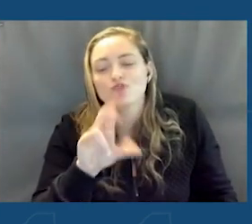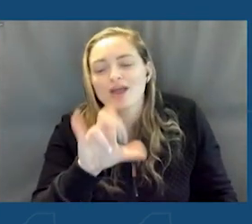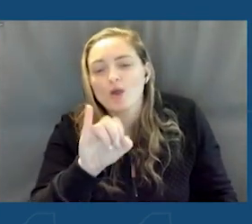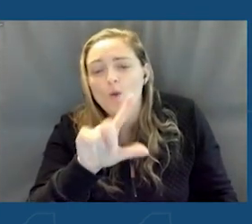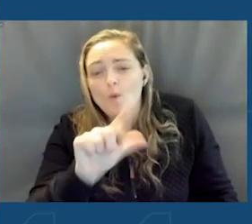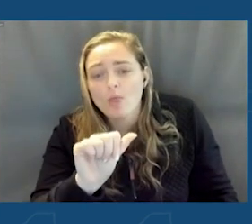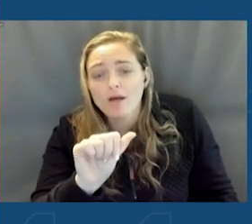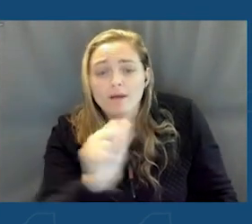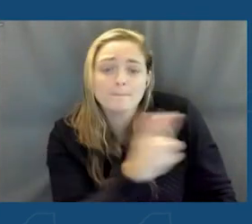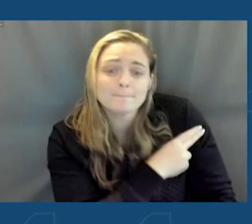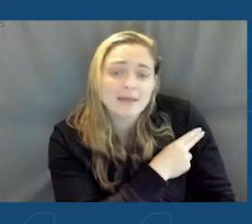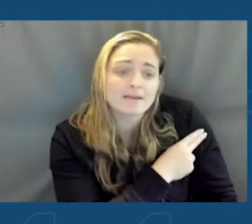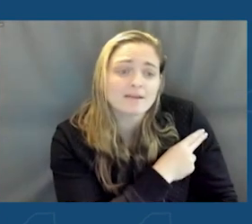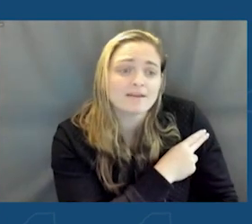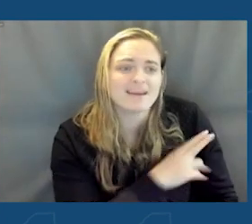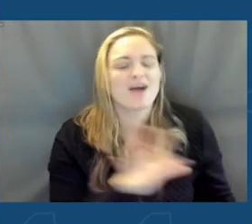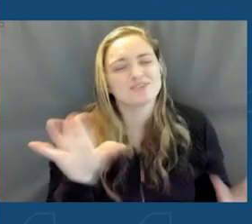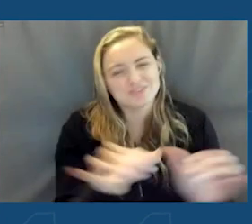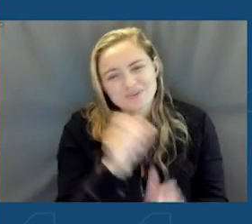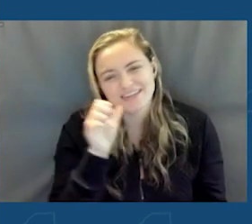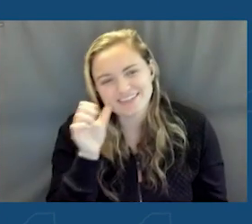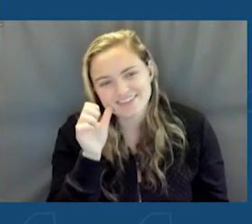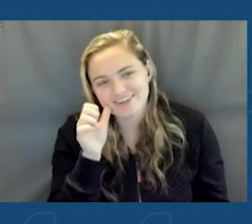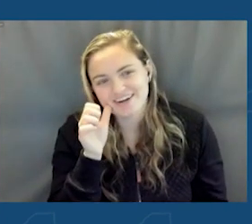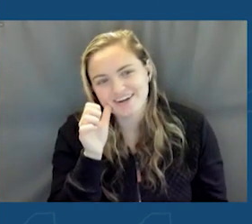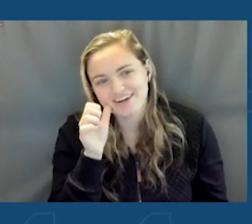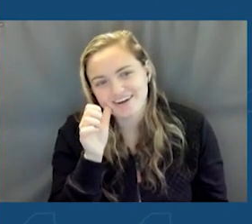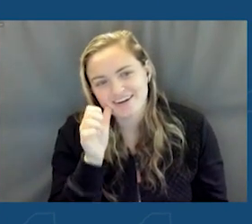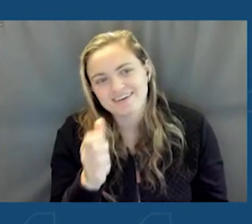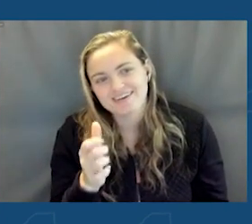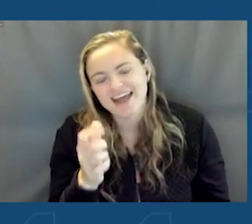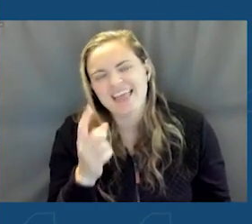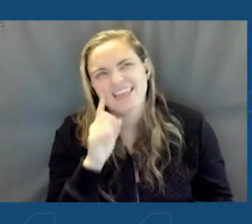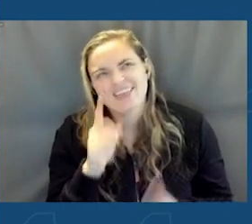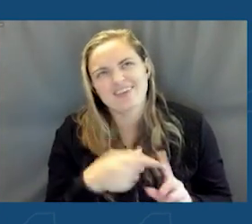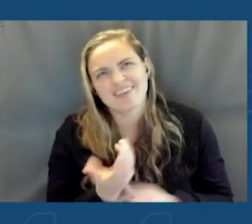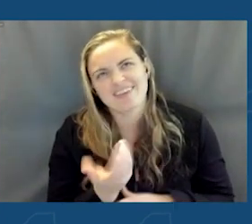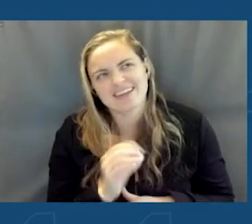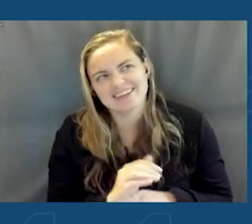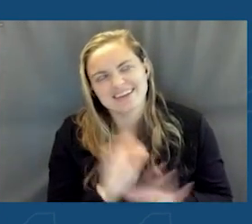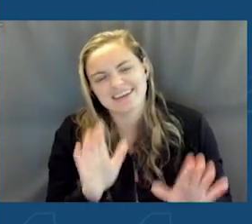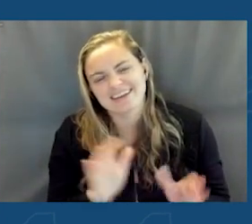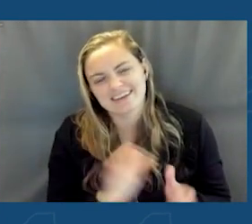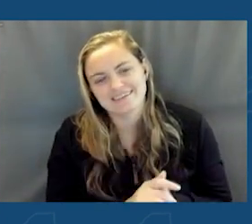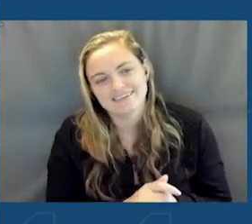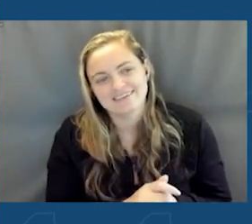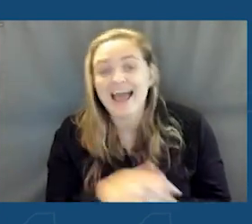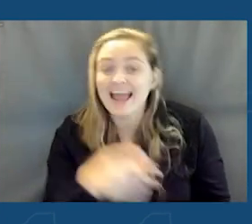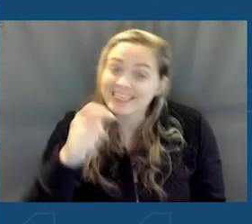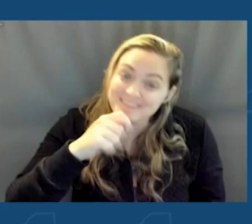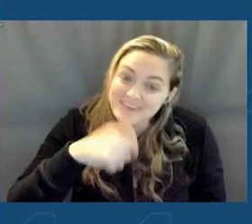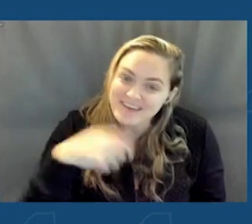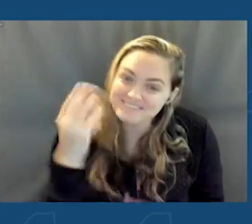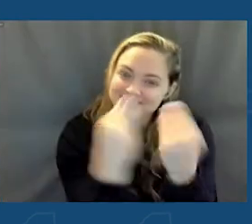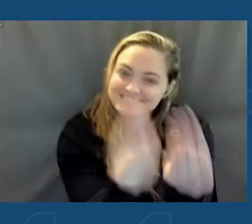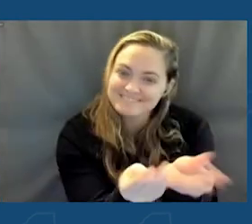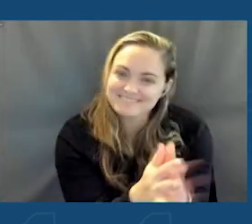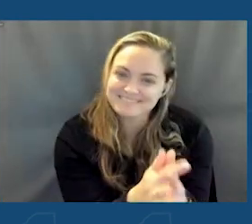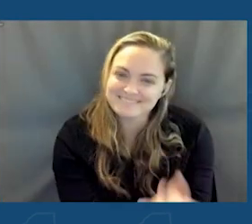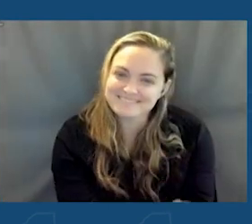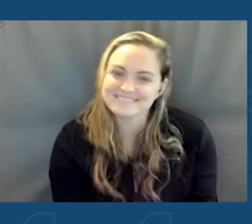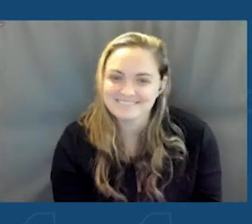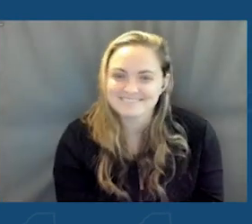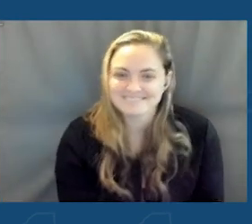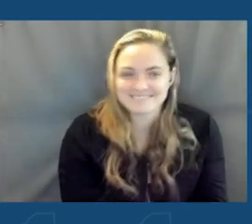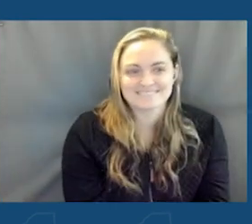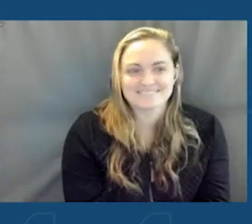I was going to do this yesterday. Perfect. I thought better of it for last night. And then your lip up. Here you go. And you're